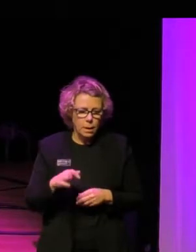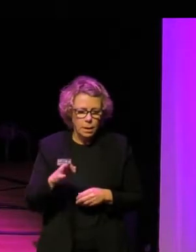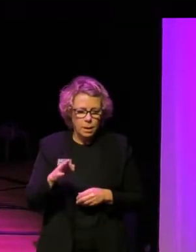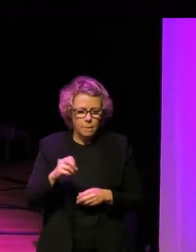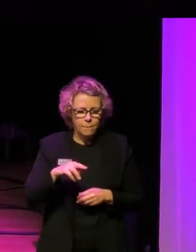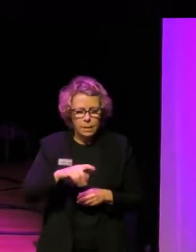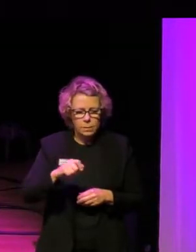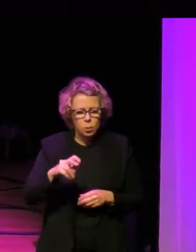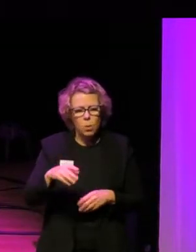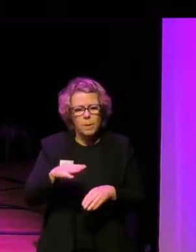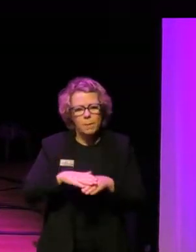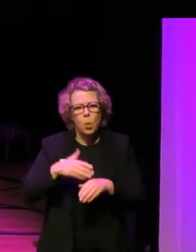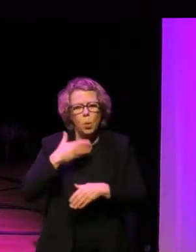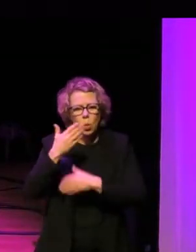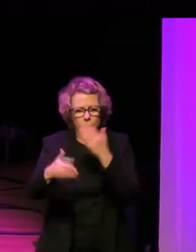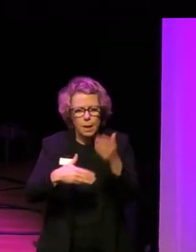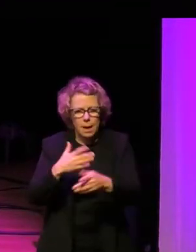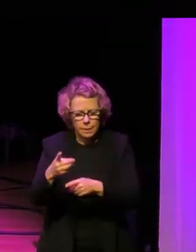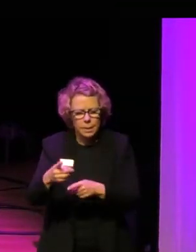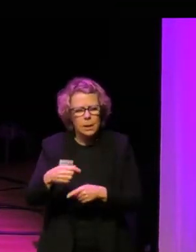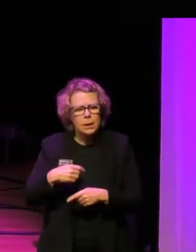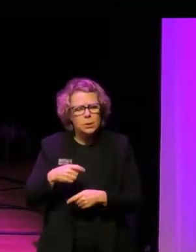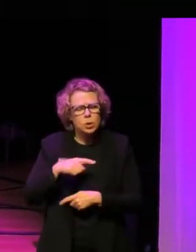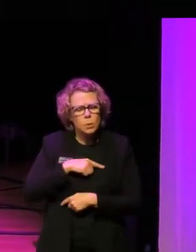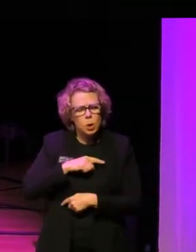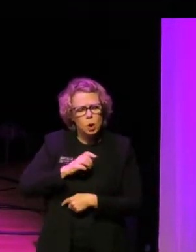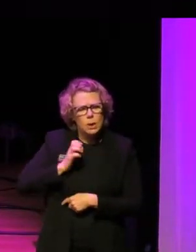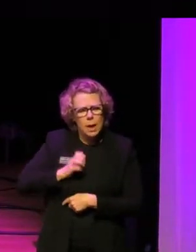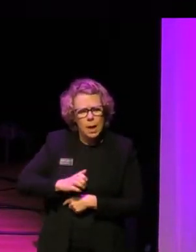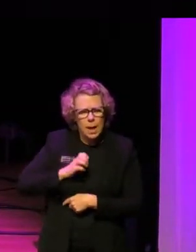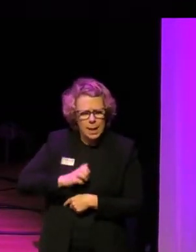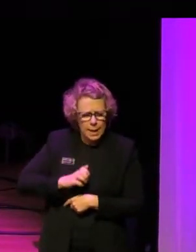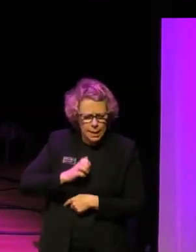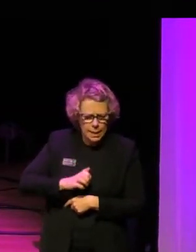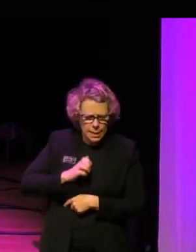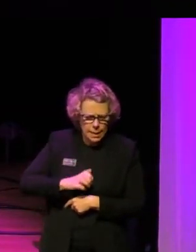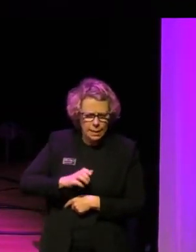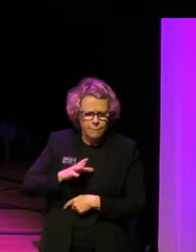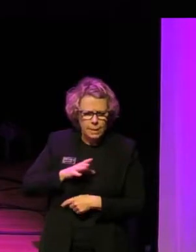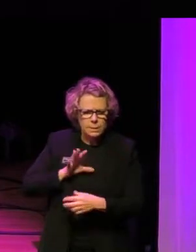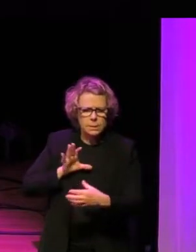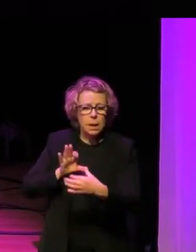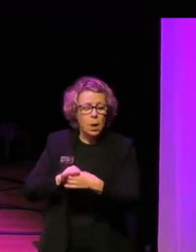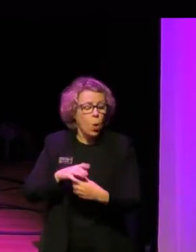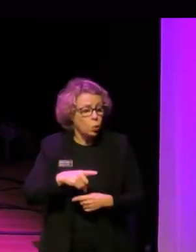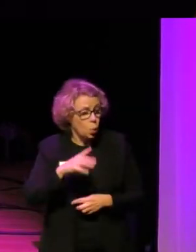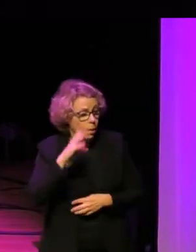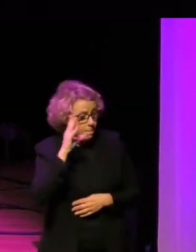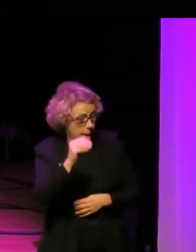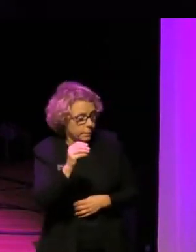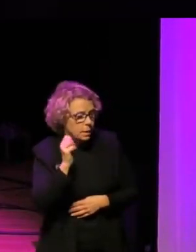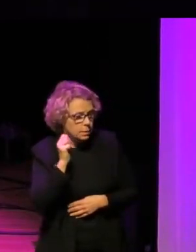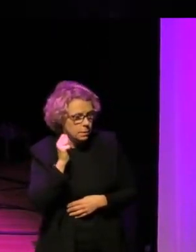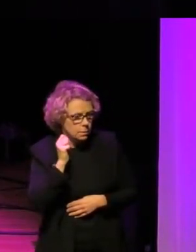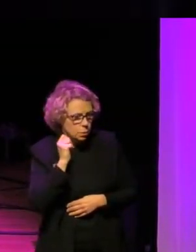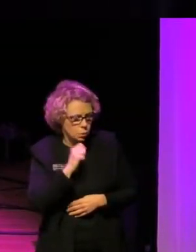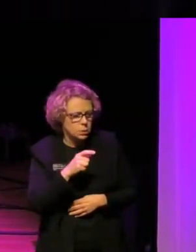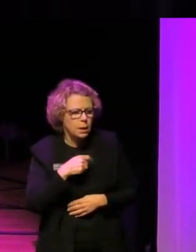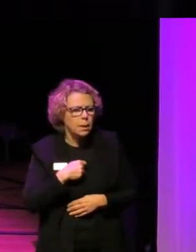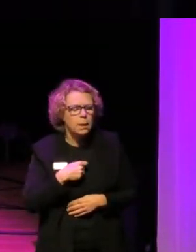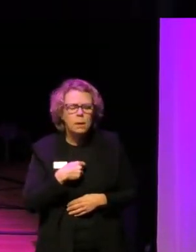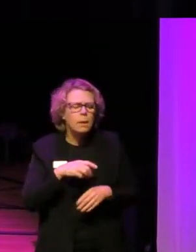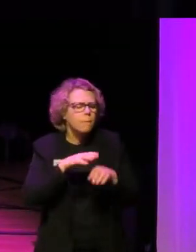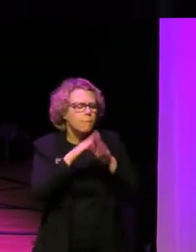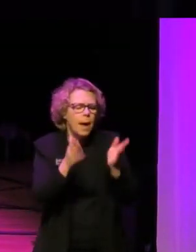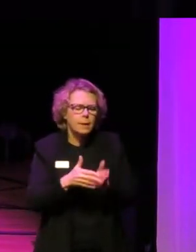But so much cruelty, so much lack of compassion. Why do you do all of this? And the guy says, but the world showed